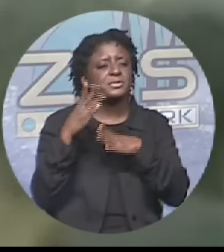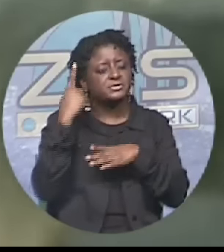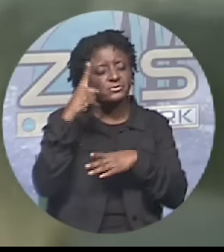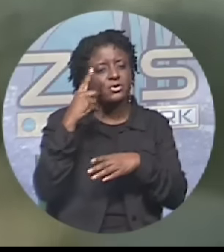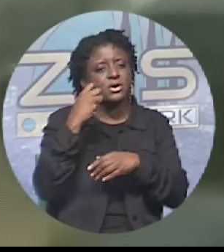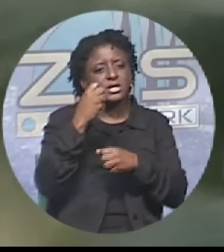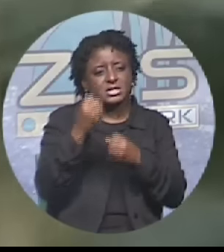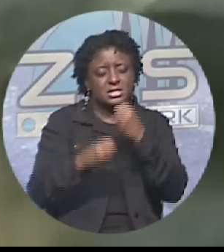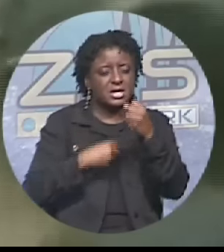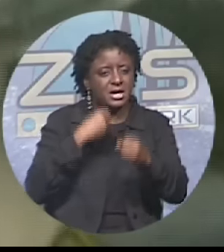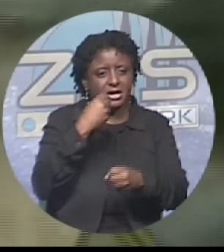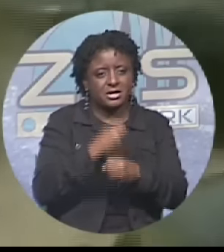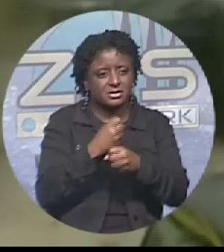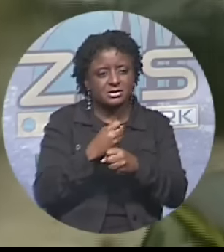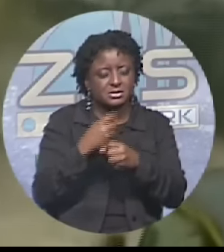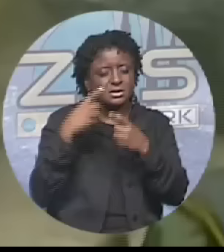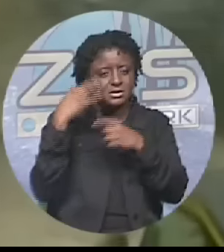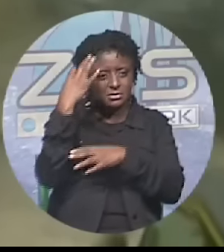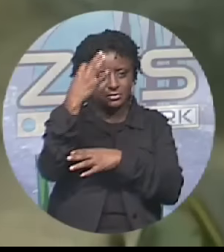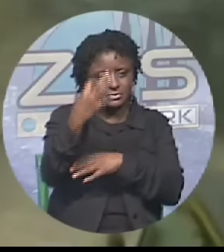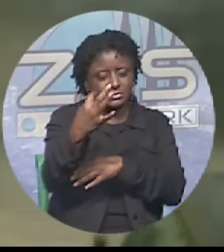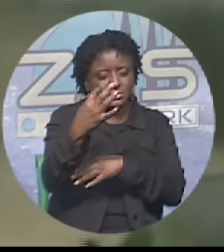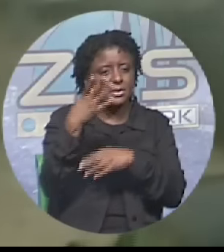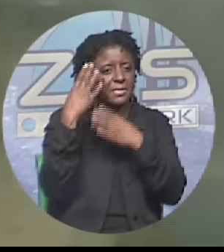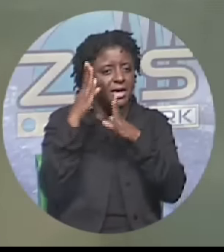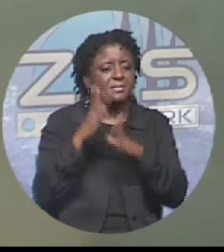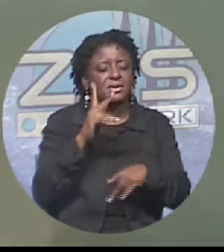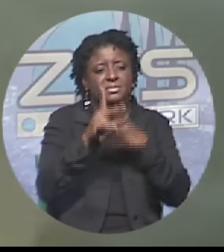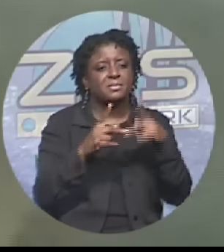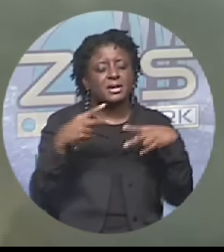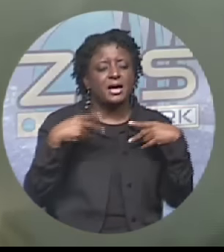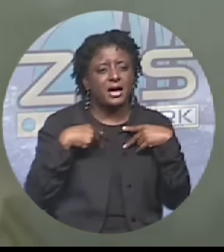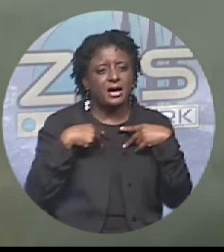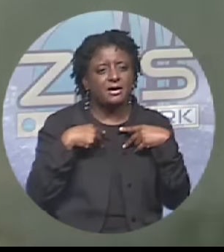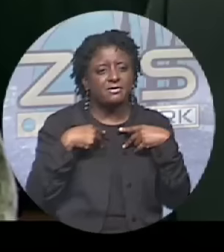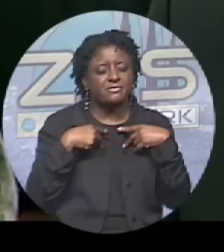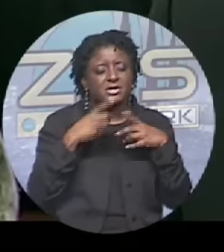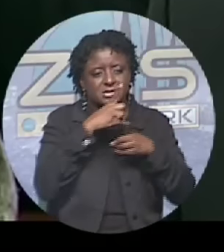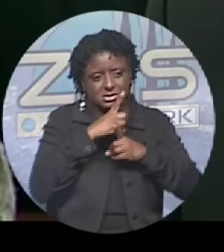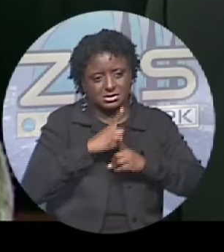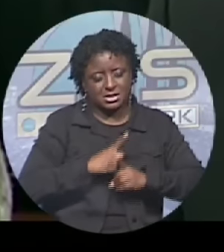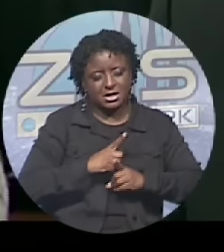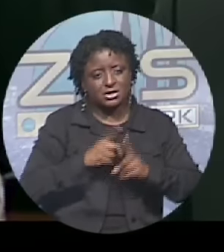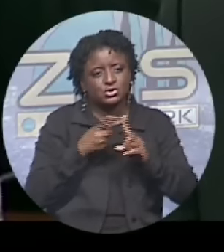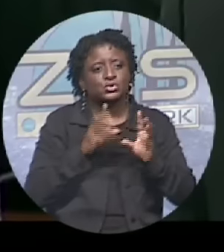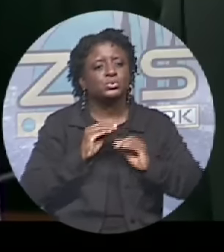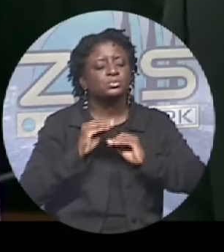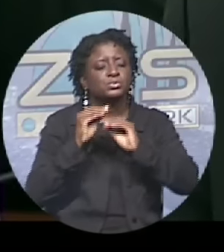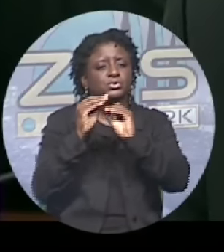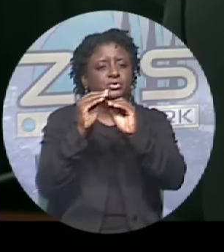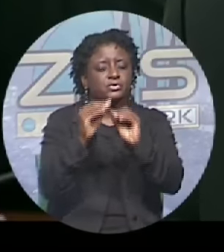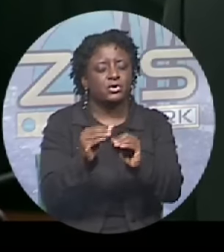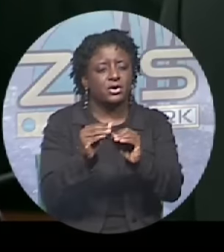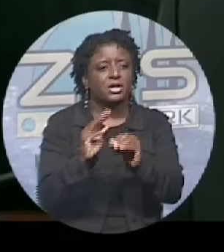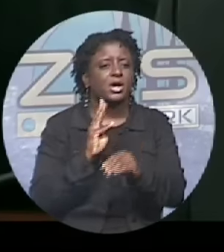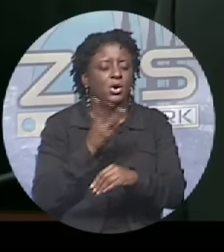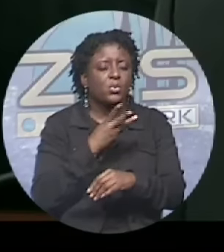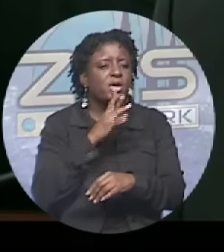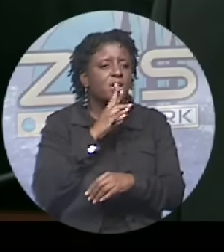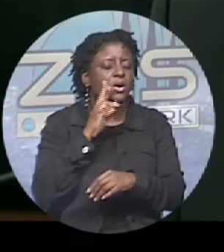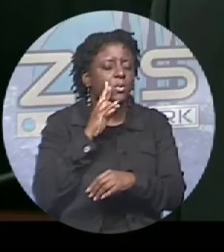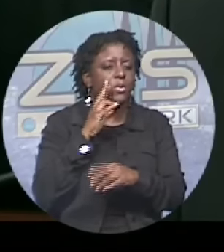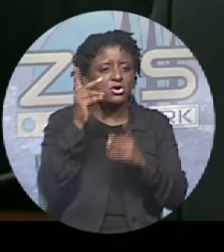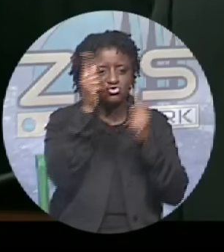come. But the Bahamian people have a sheer will to move on. We were troubled on every